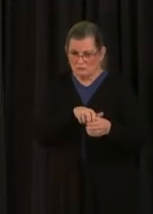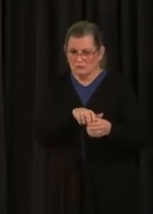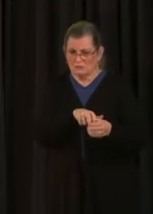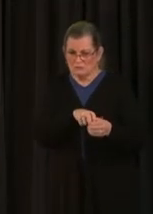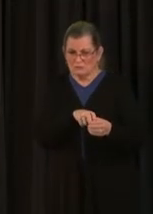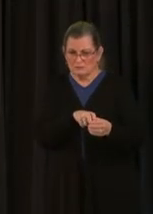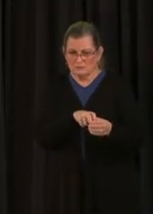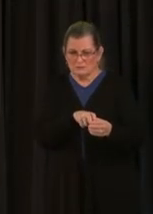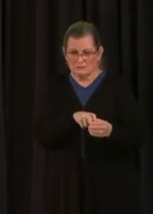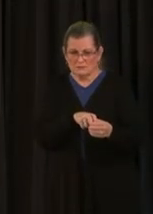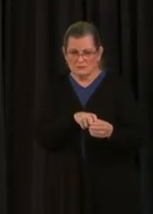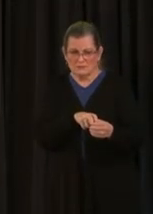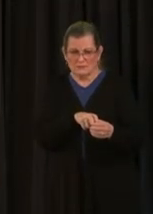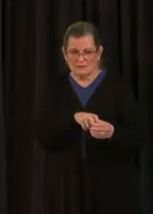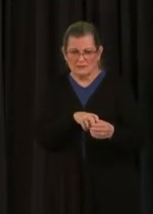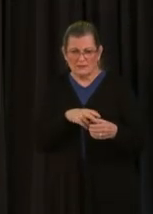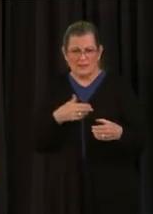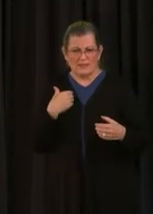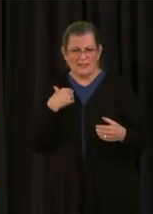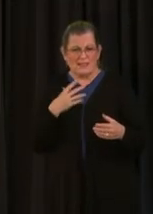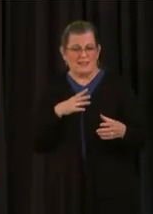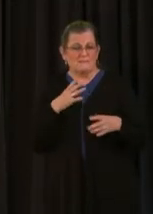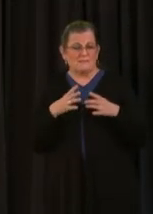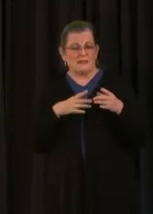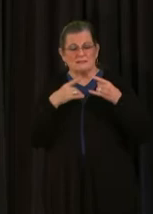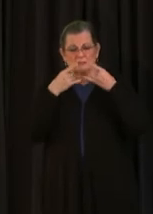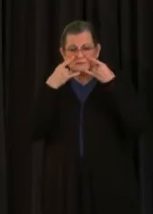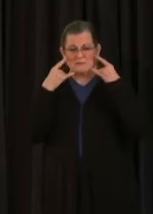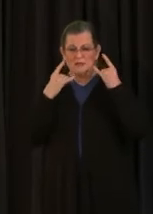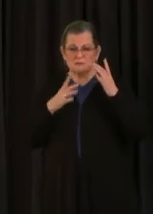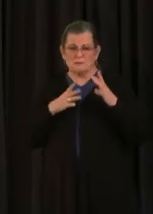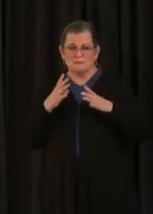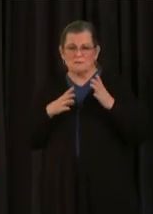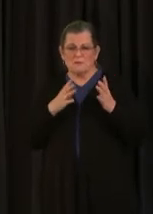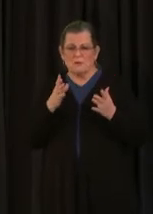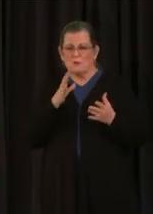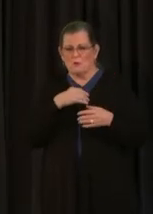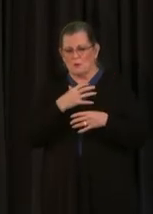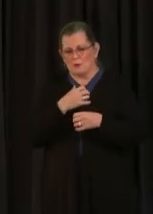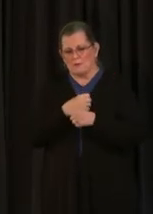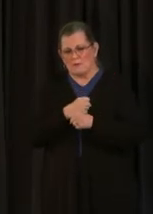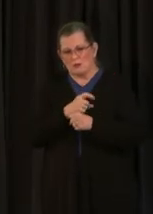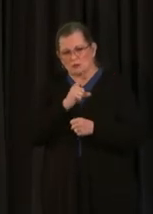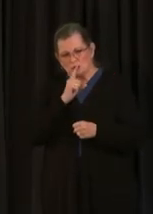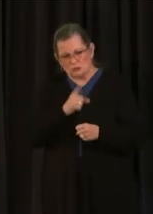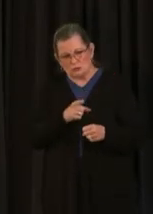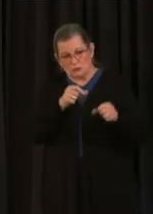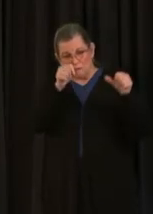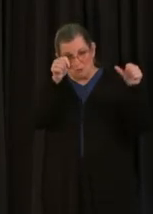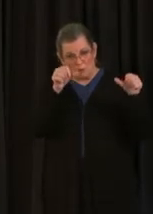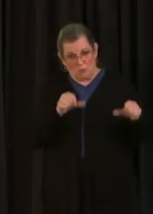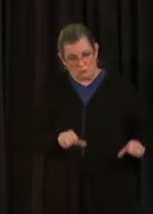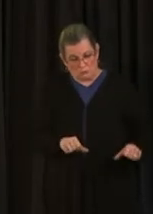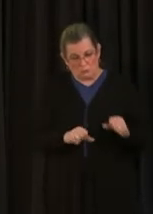mask. So what we're doing is compliance through cooperation. As Ms. Teresa mentioned, we have numerous